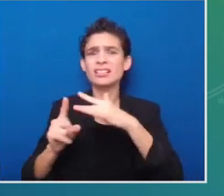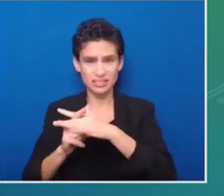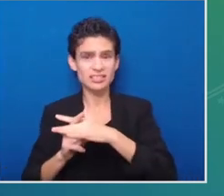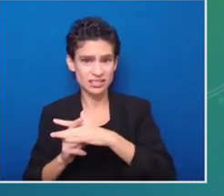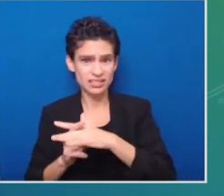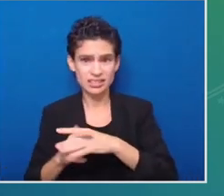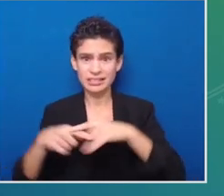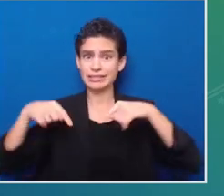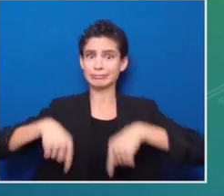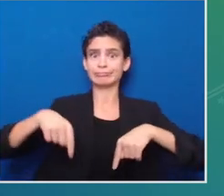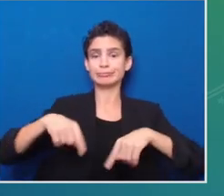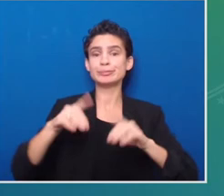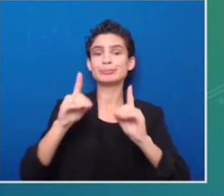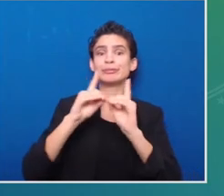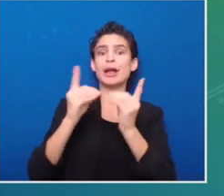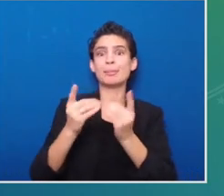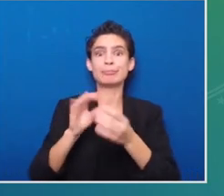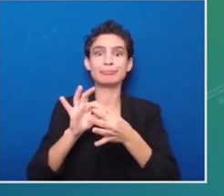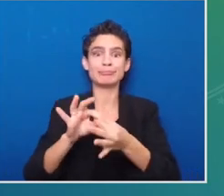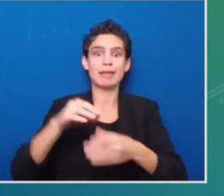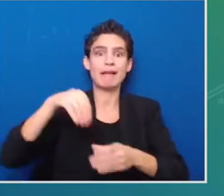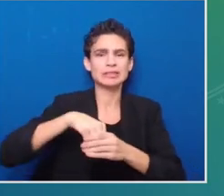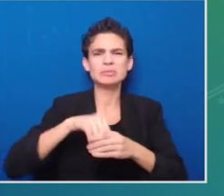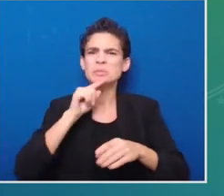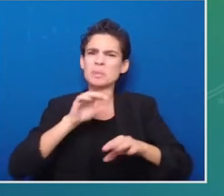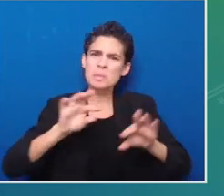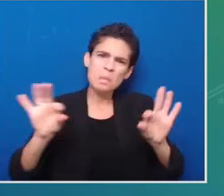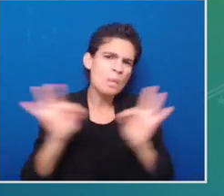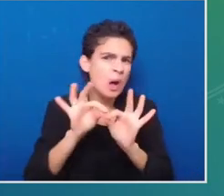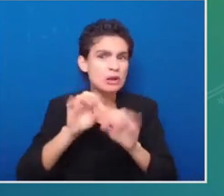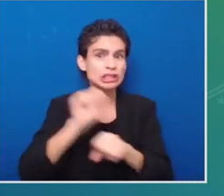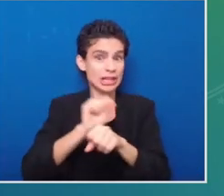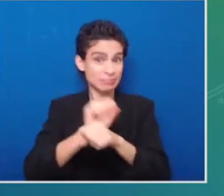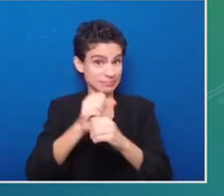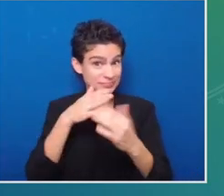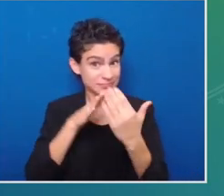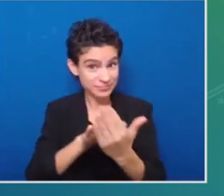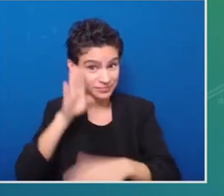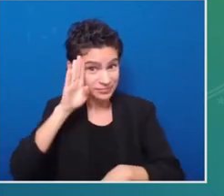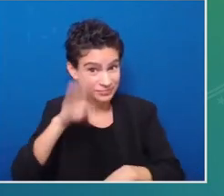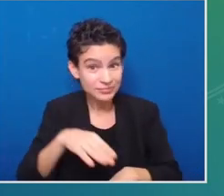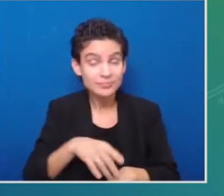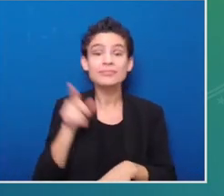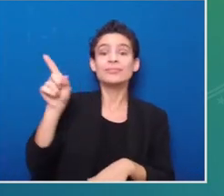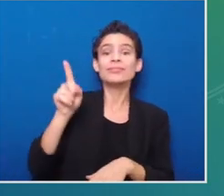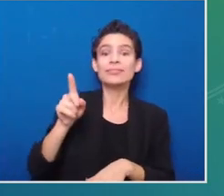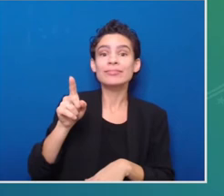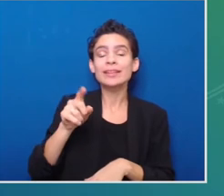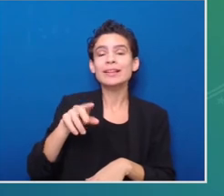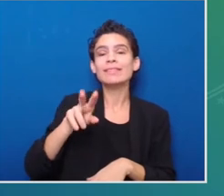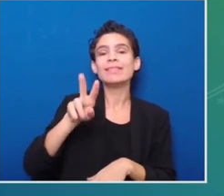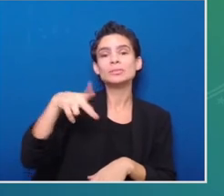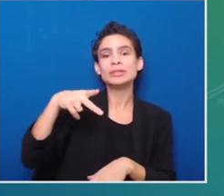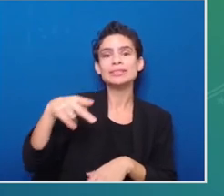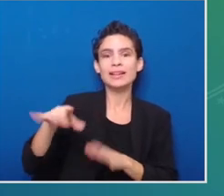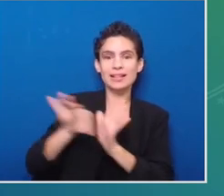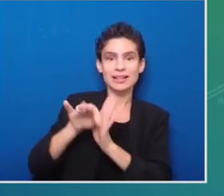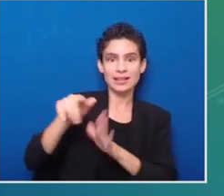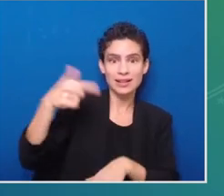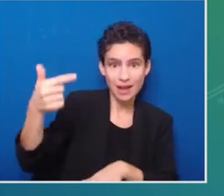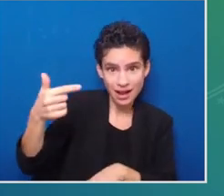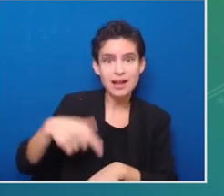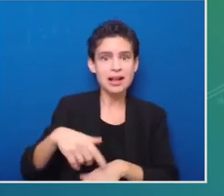to address these challenges. The President-elect's goals, driven by justice and empowering communities who have shouldered